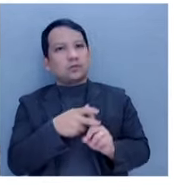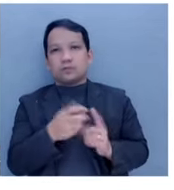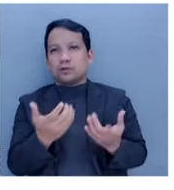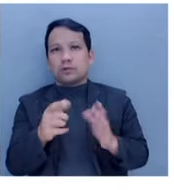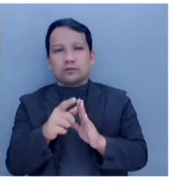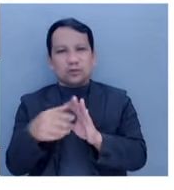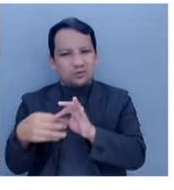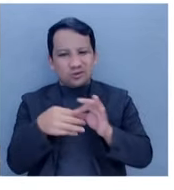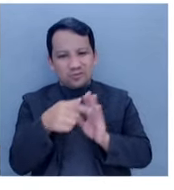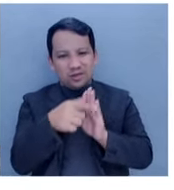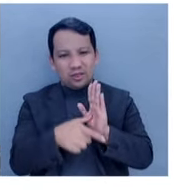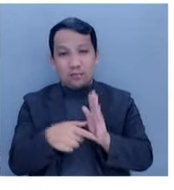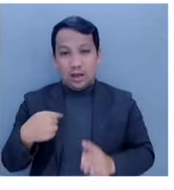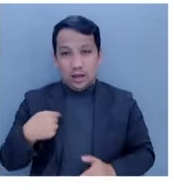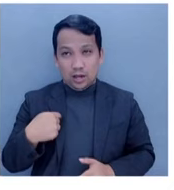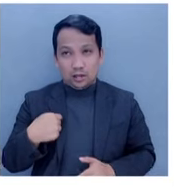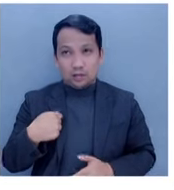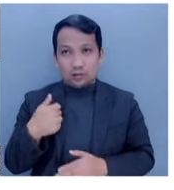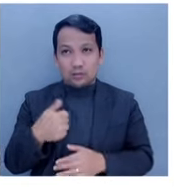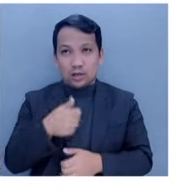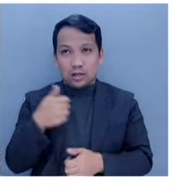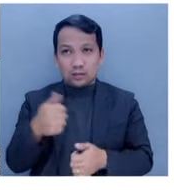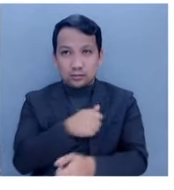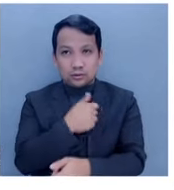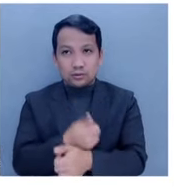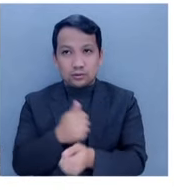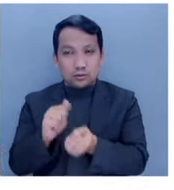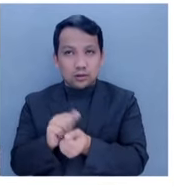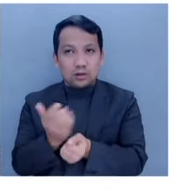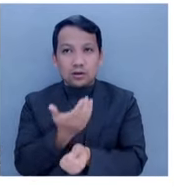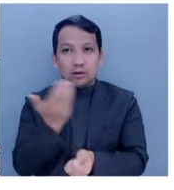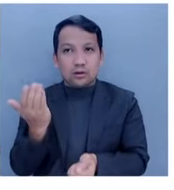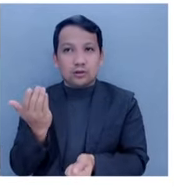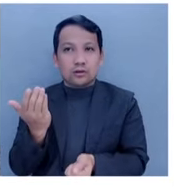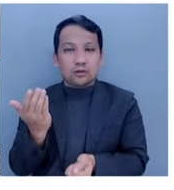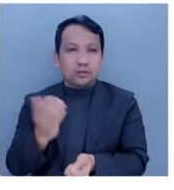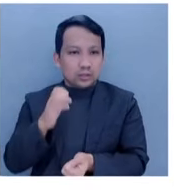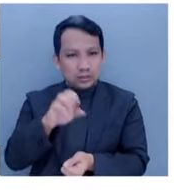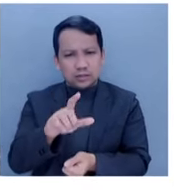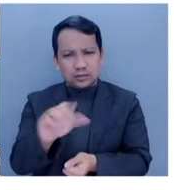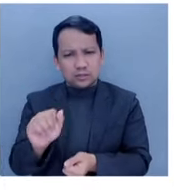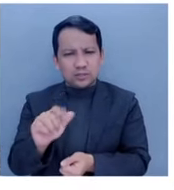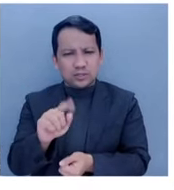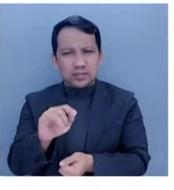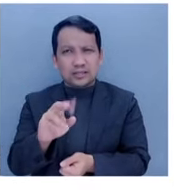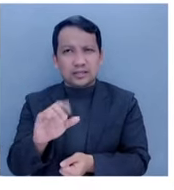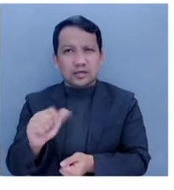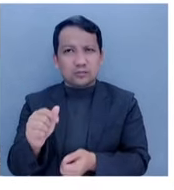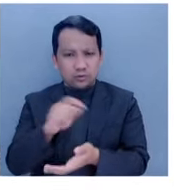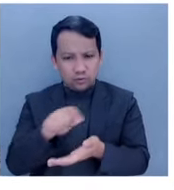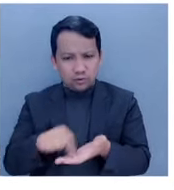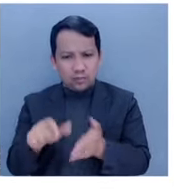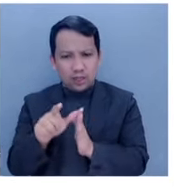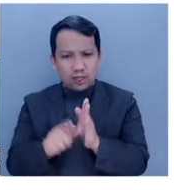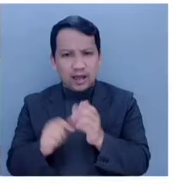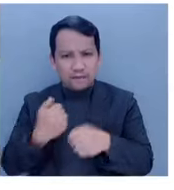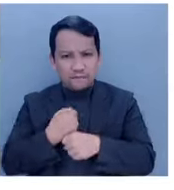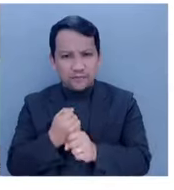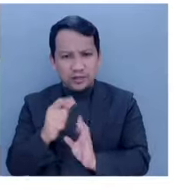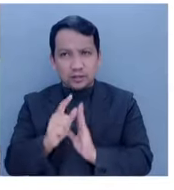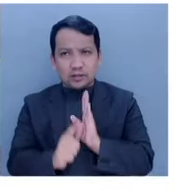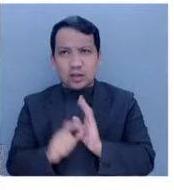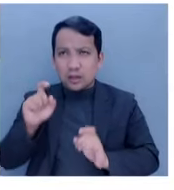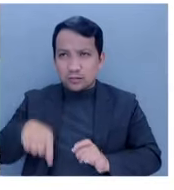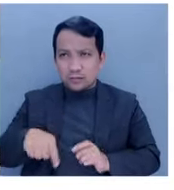mm-hmm. of which I was one of the authors, by the way, mm-hmm. together with Ed Selagman and Erin Tanyada. We authored those laws, and we hope that it